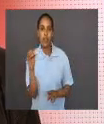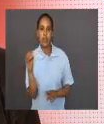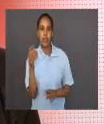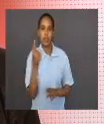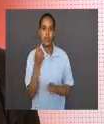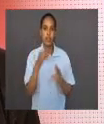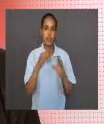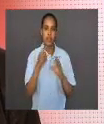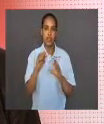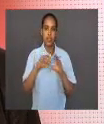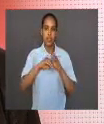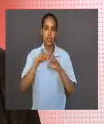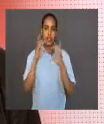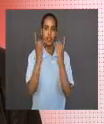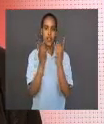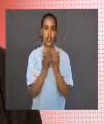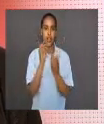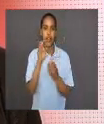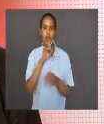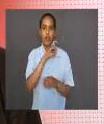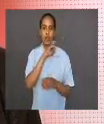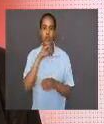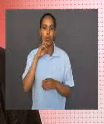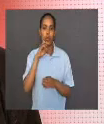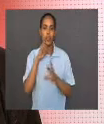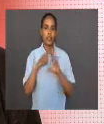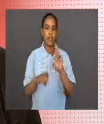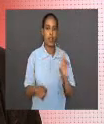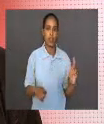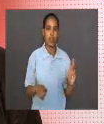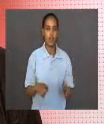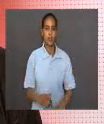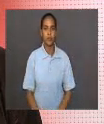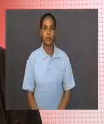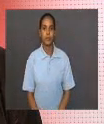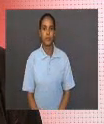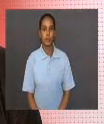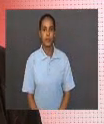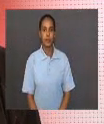and the surface area of solid reactants.